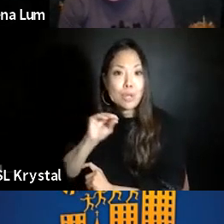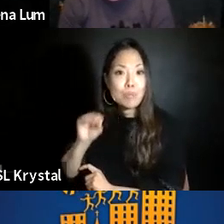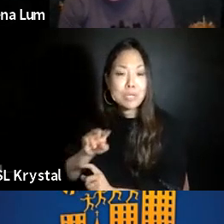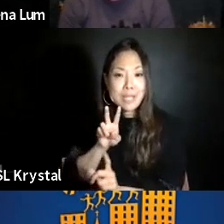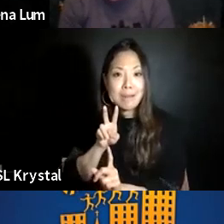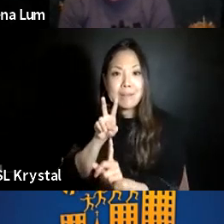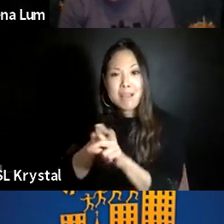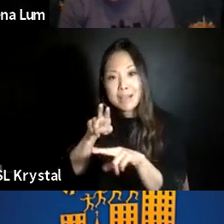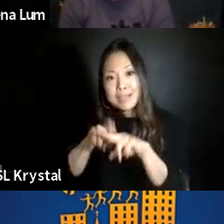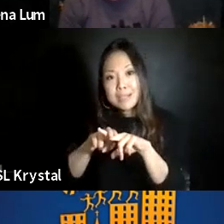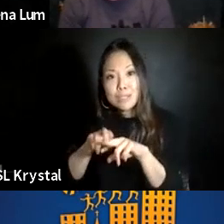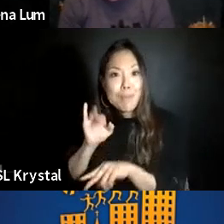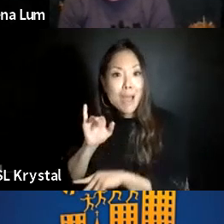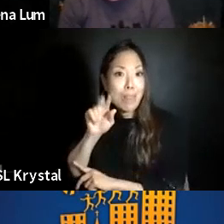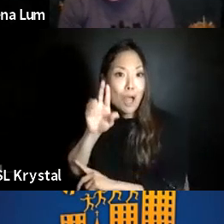by lottery.